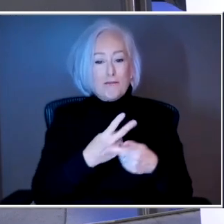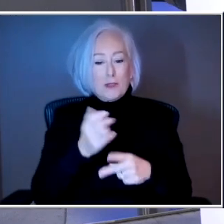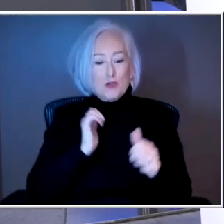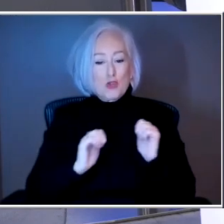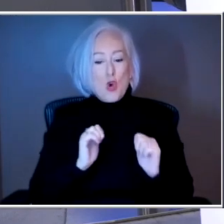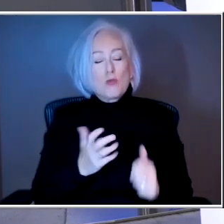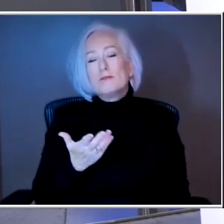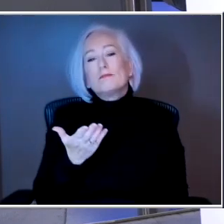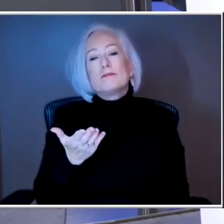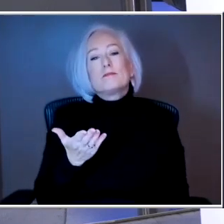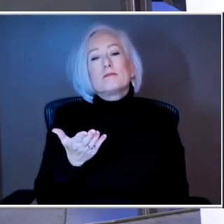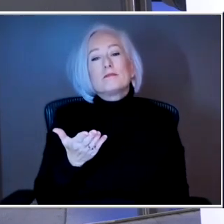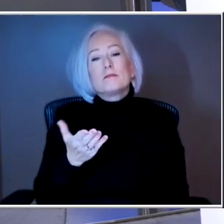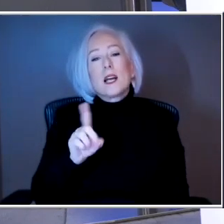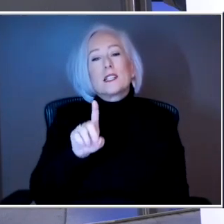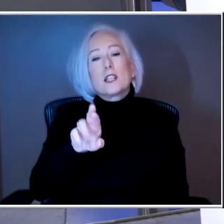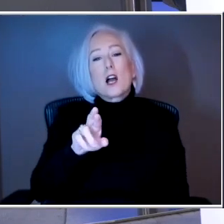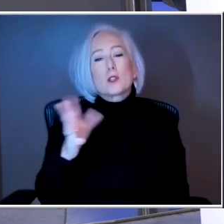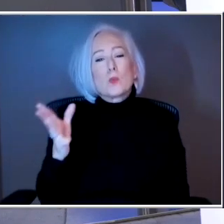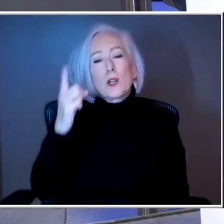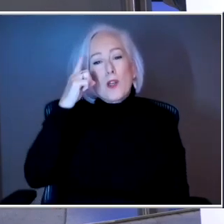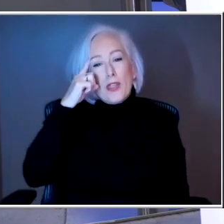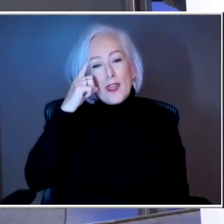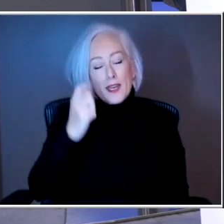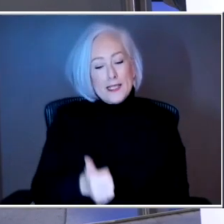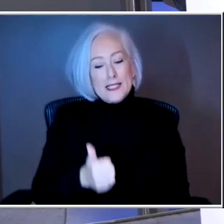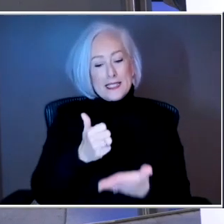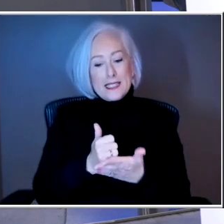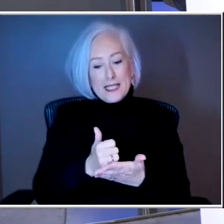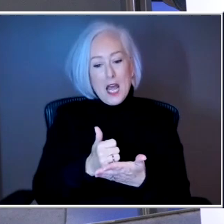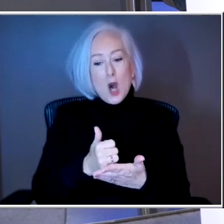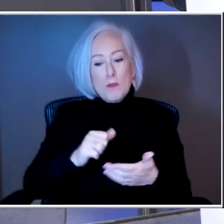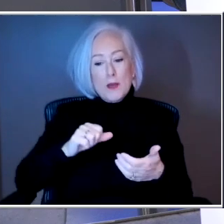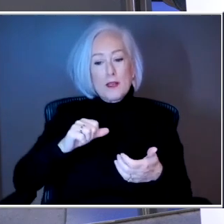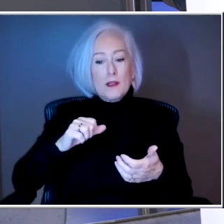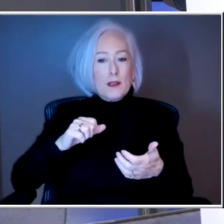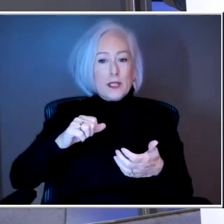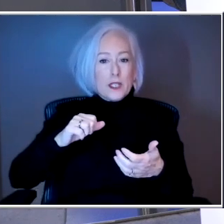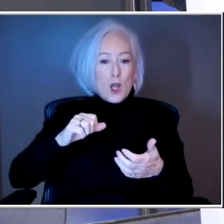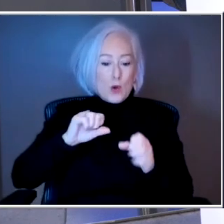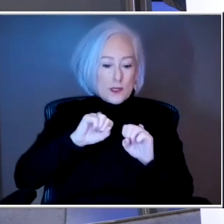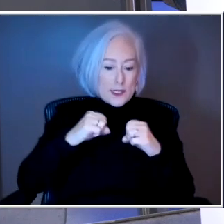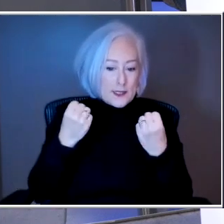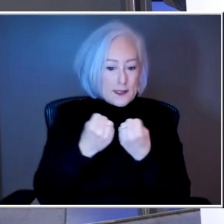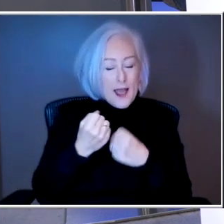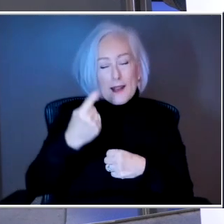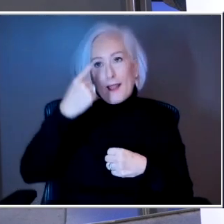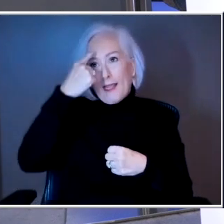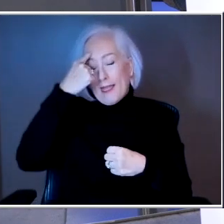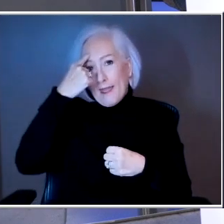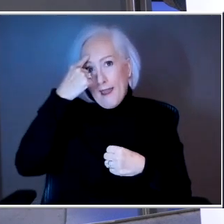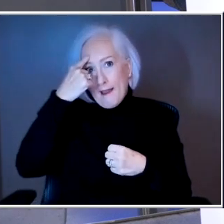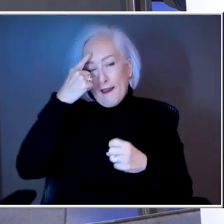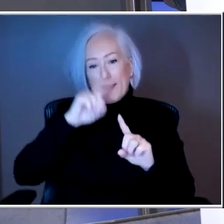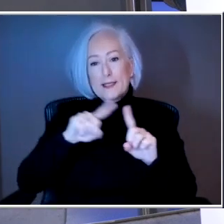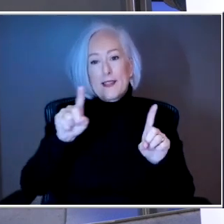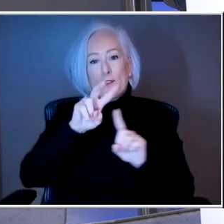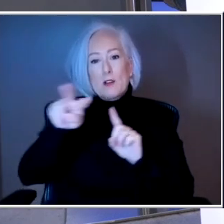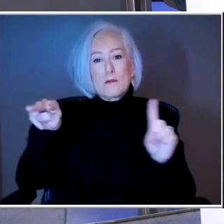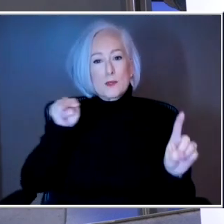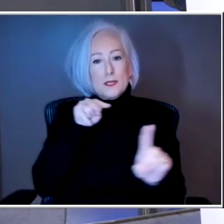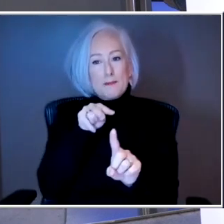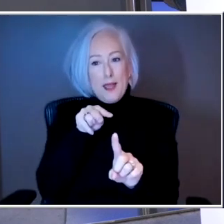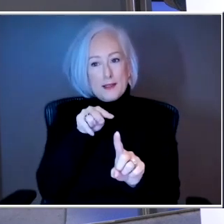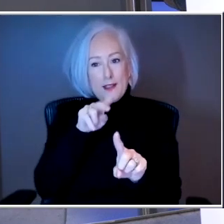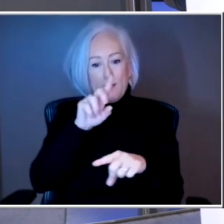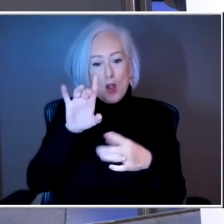help change society's thought? Does it help people understand, kind of go behind the curtain when it comes to Yeah. obesity? I find them